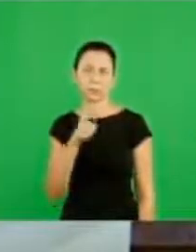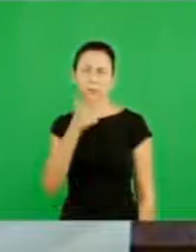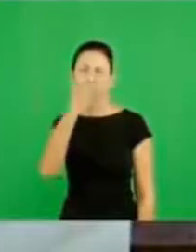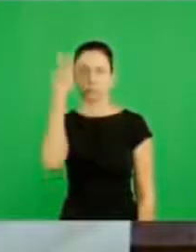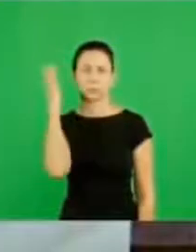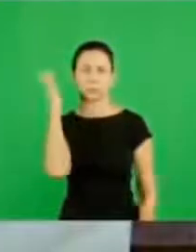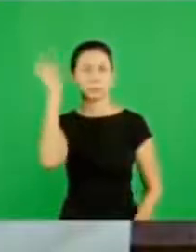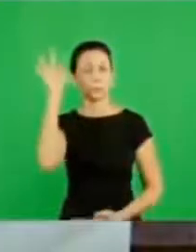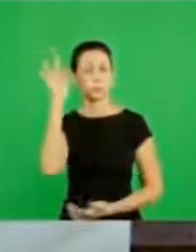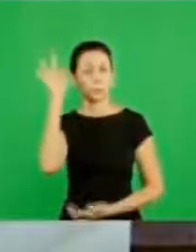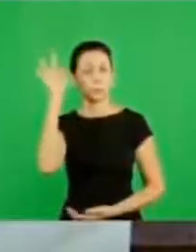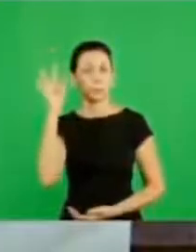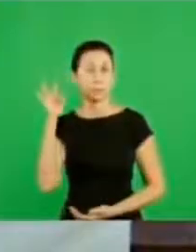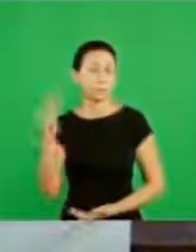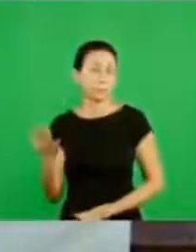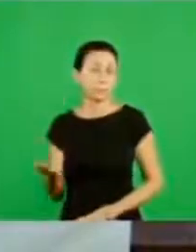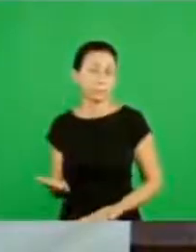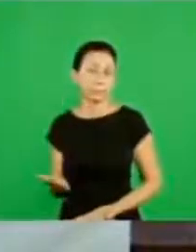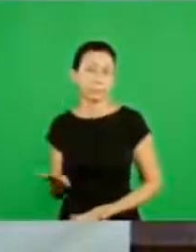You have